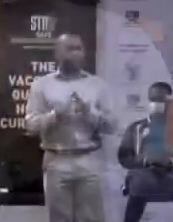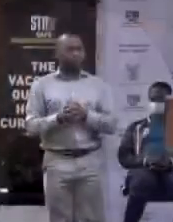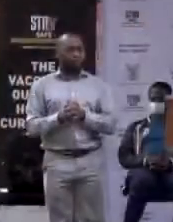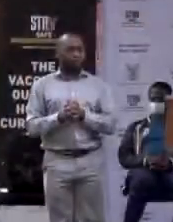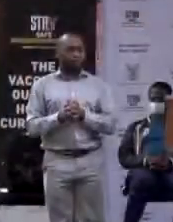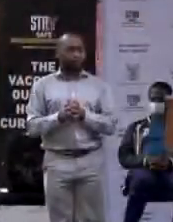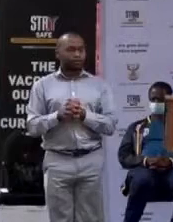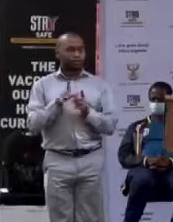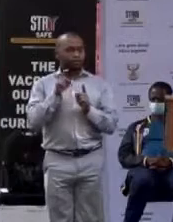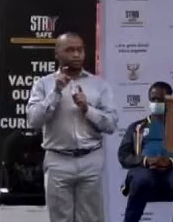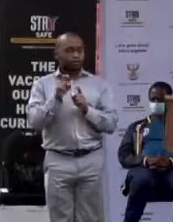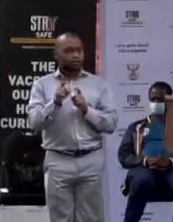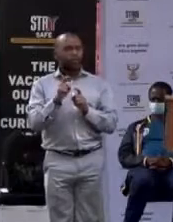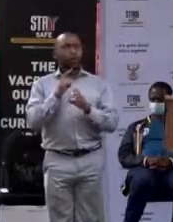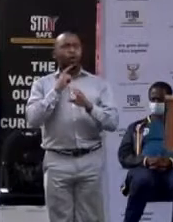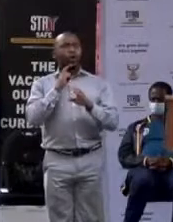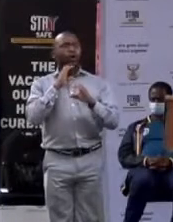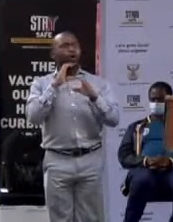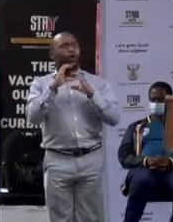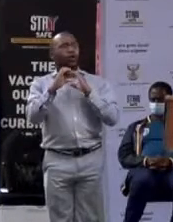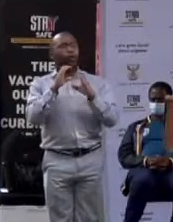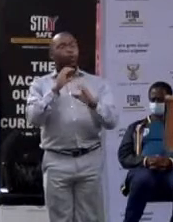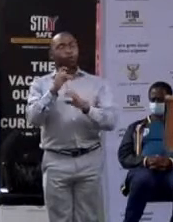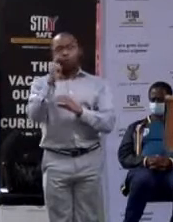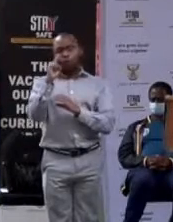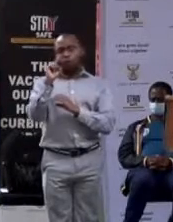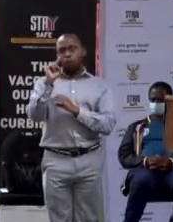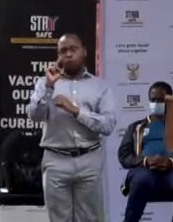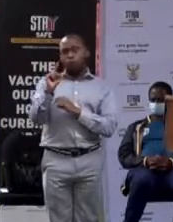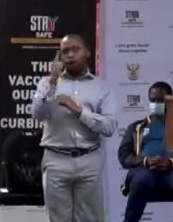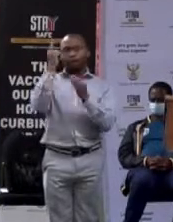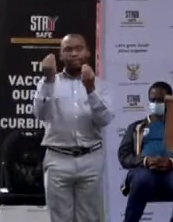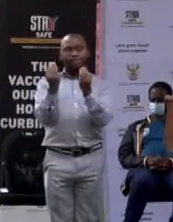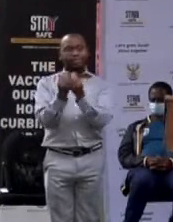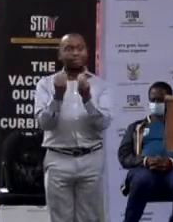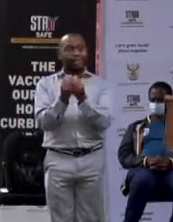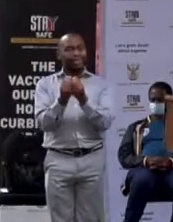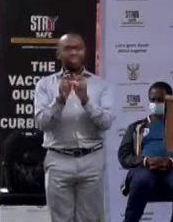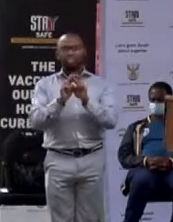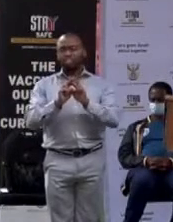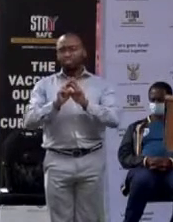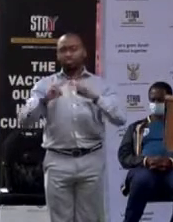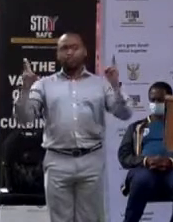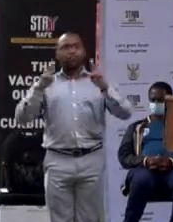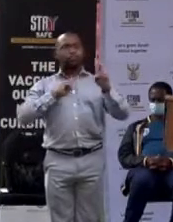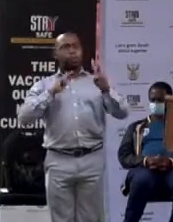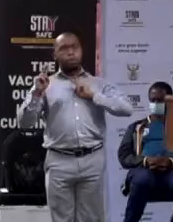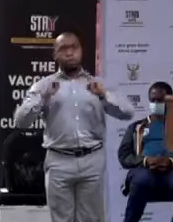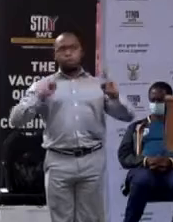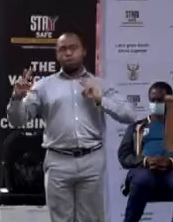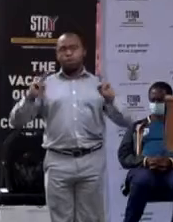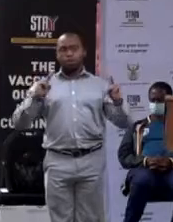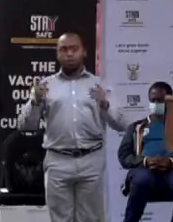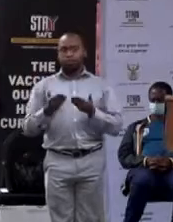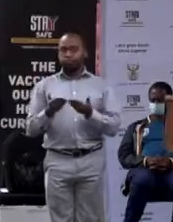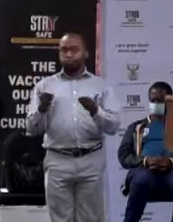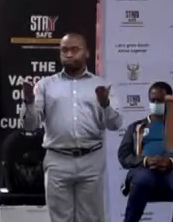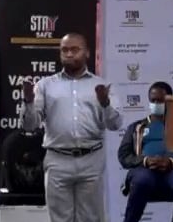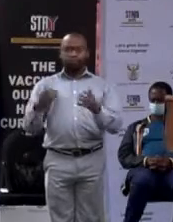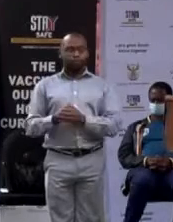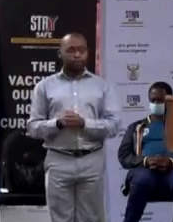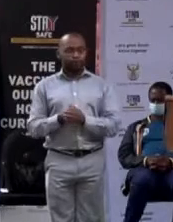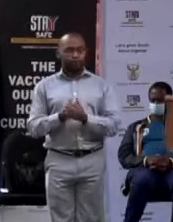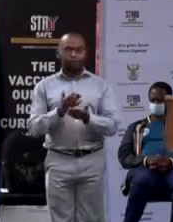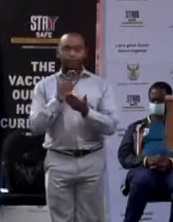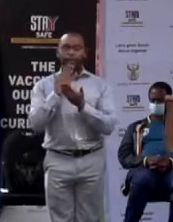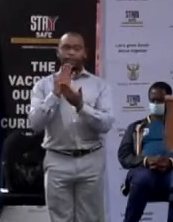to communicate one message with many voices. So over to you, Kuyasa. Please welcome us. Thank you